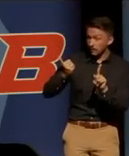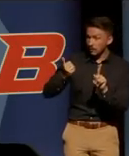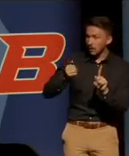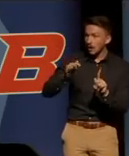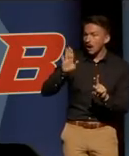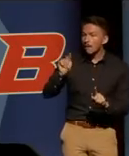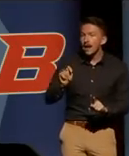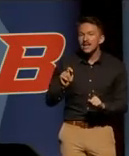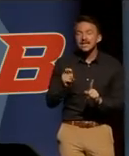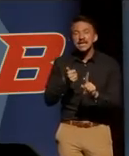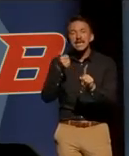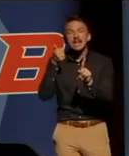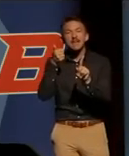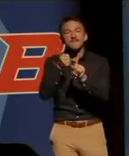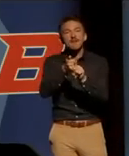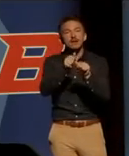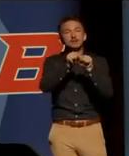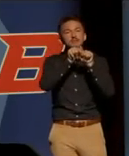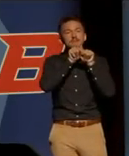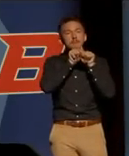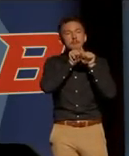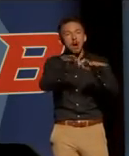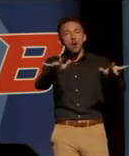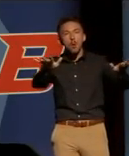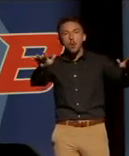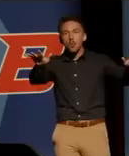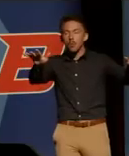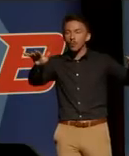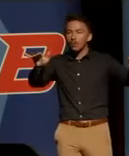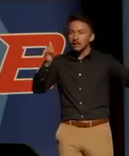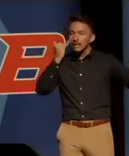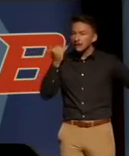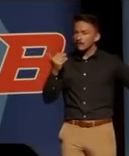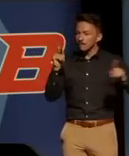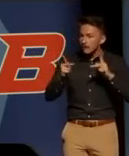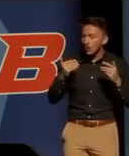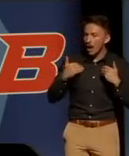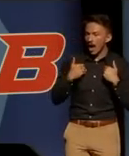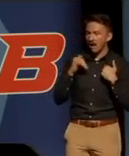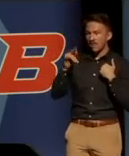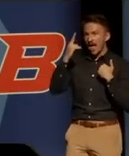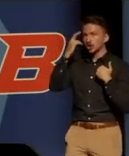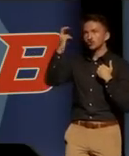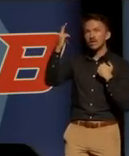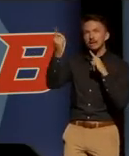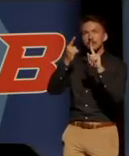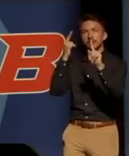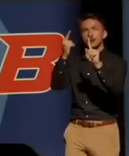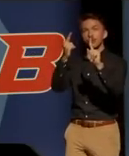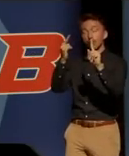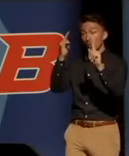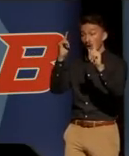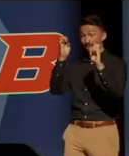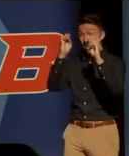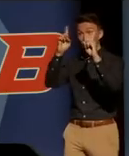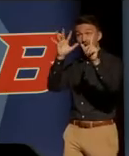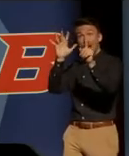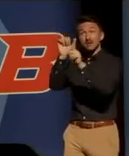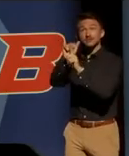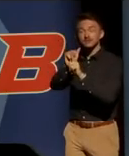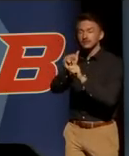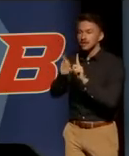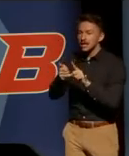of us when people achieve that educational dream. It impacts